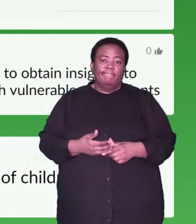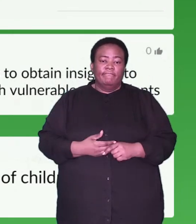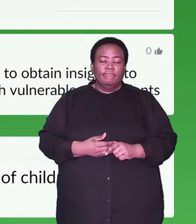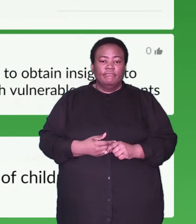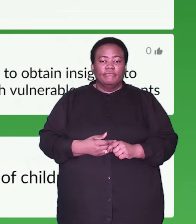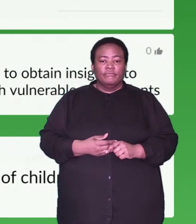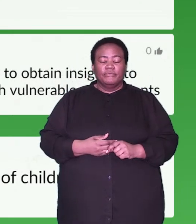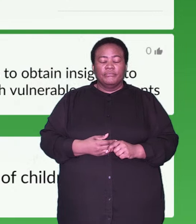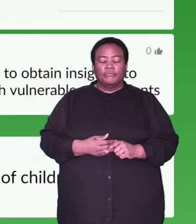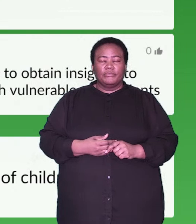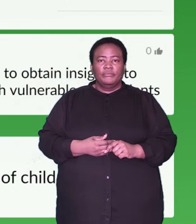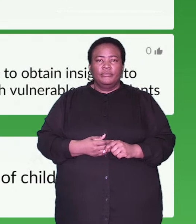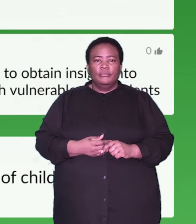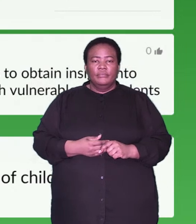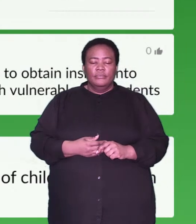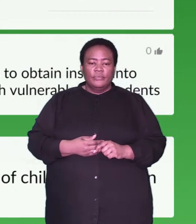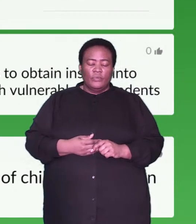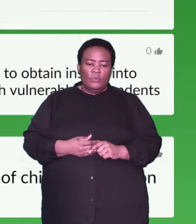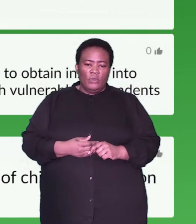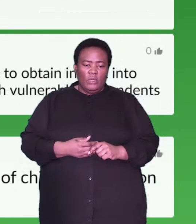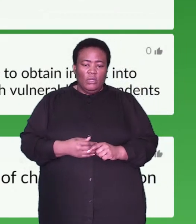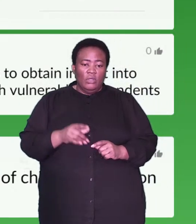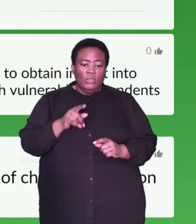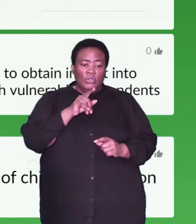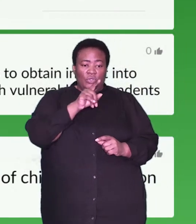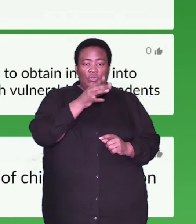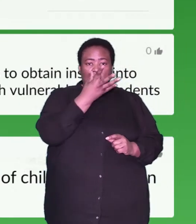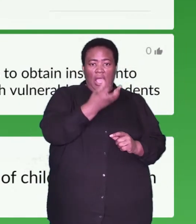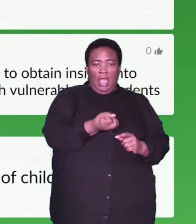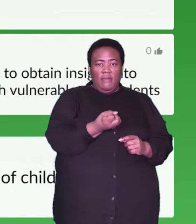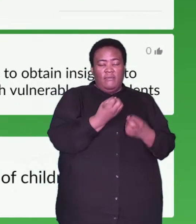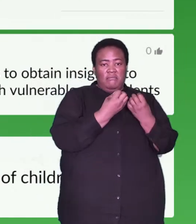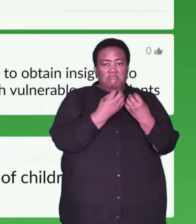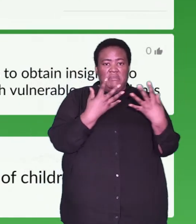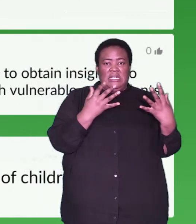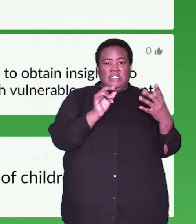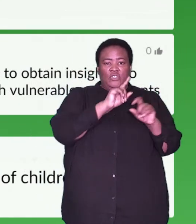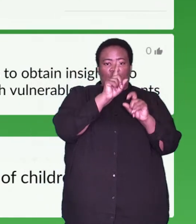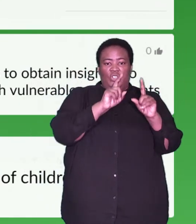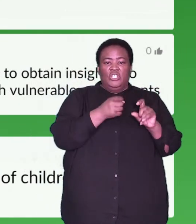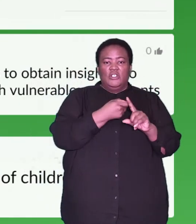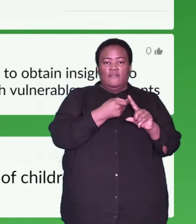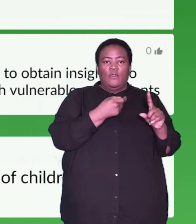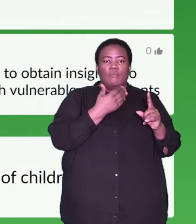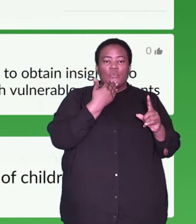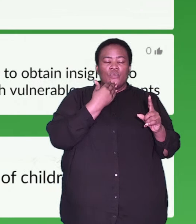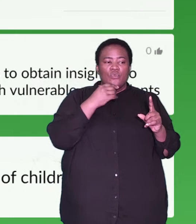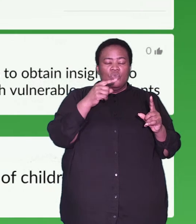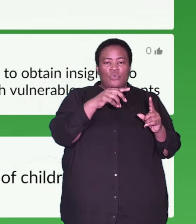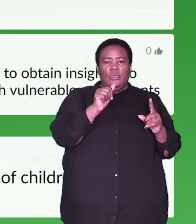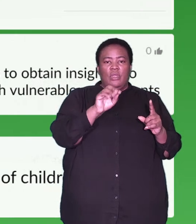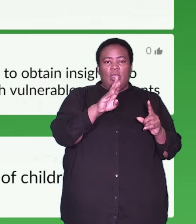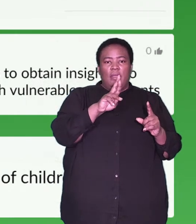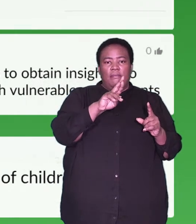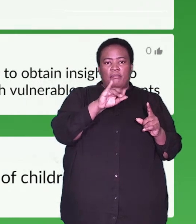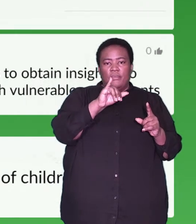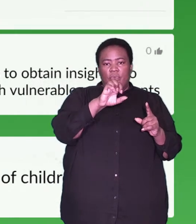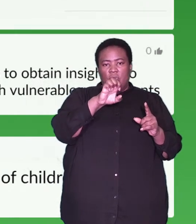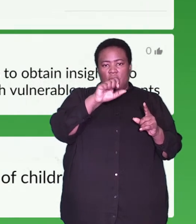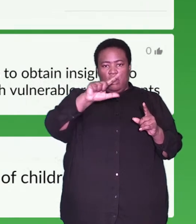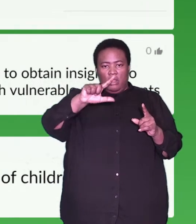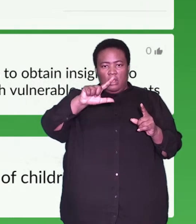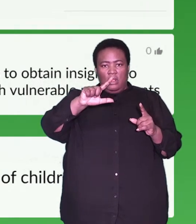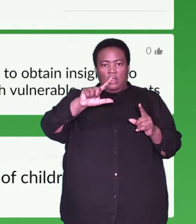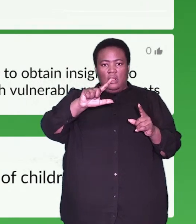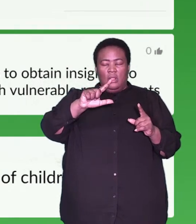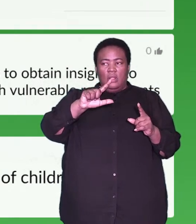I see, Dori, you've actually got a number of questions from Gabriel in the